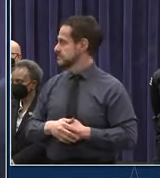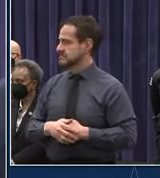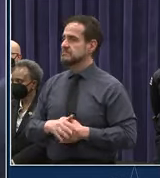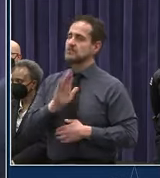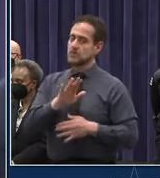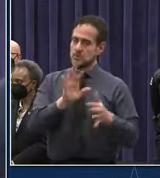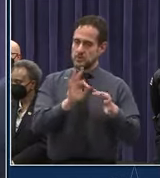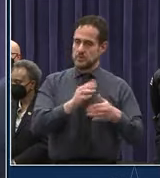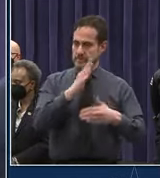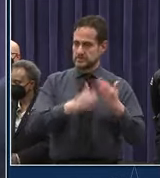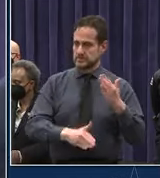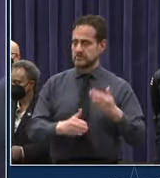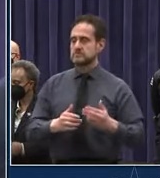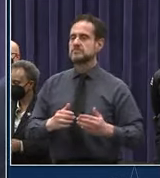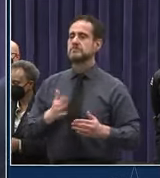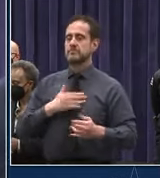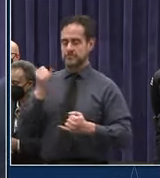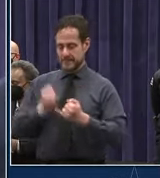remarks, and I'd close with this.